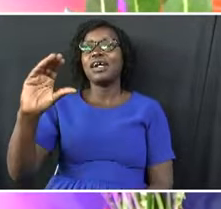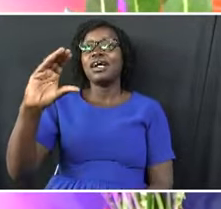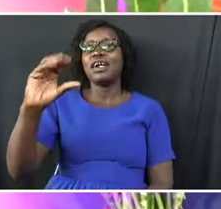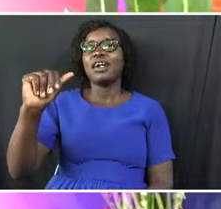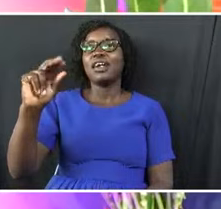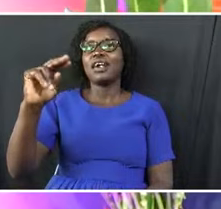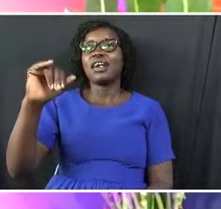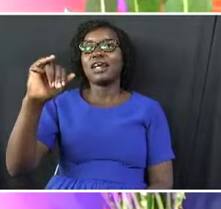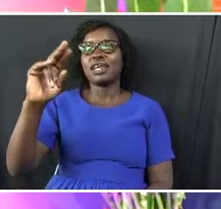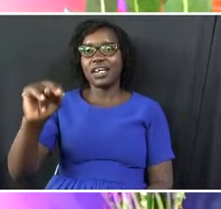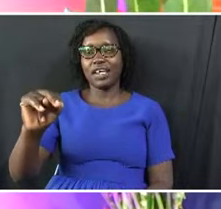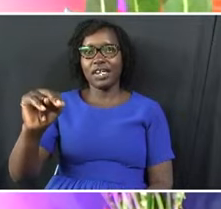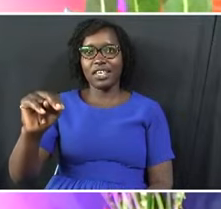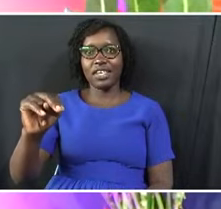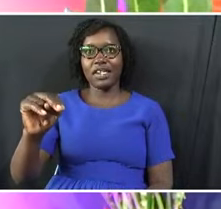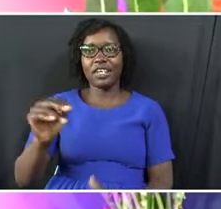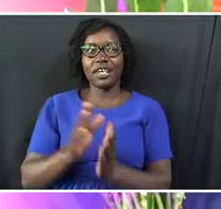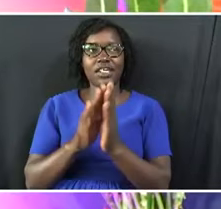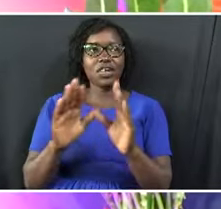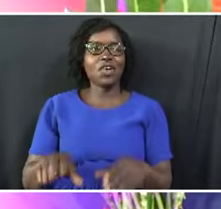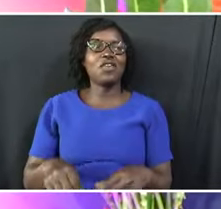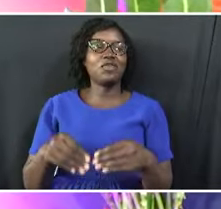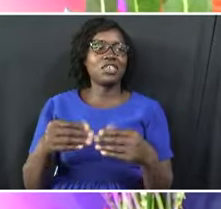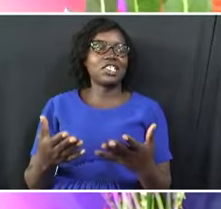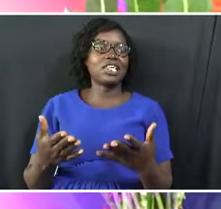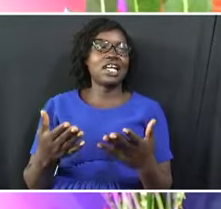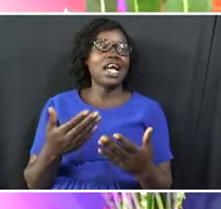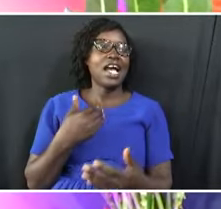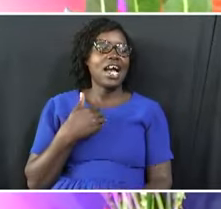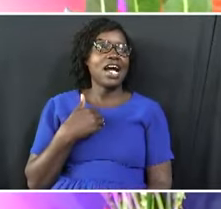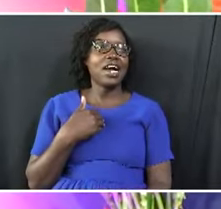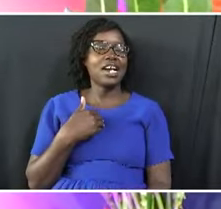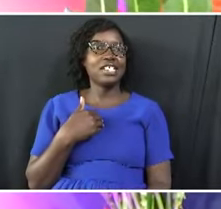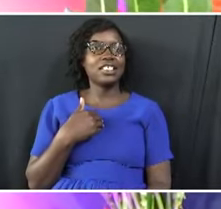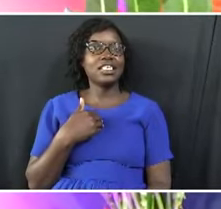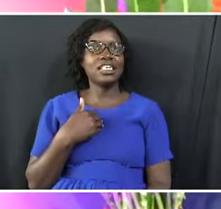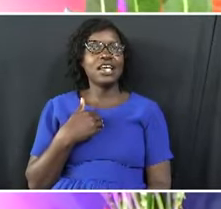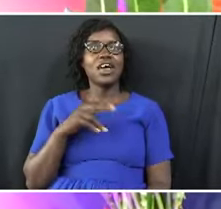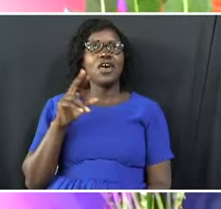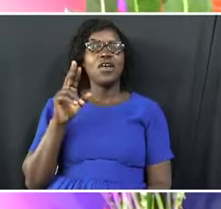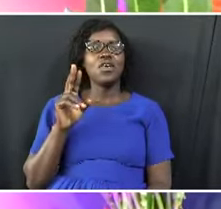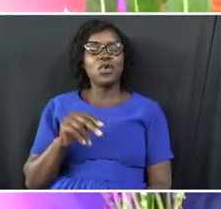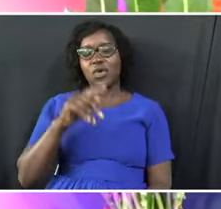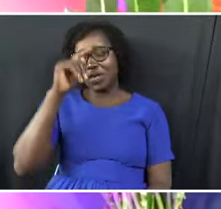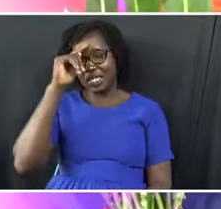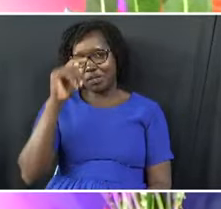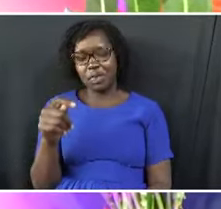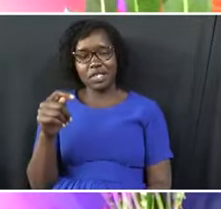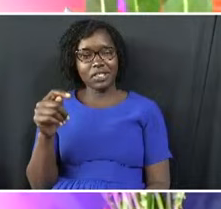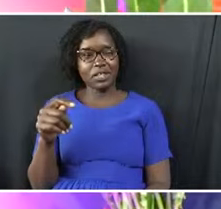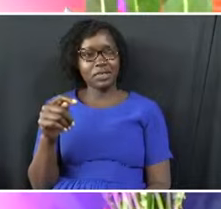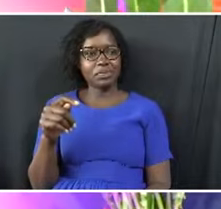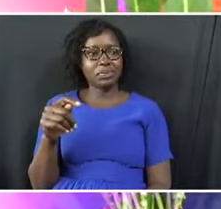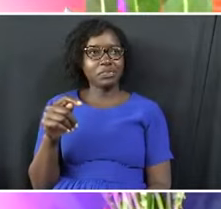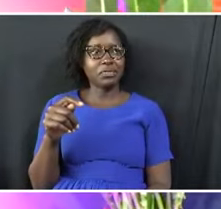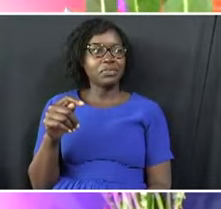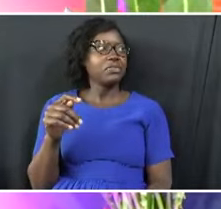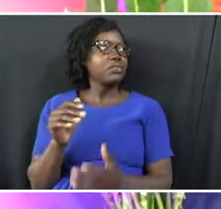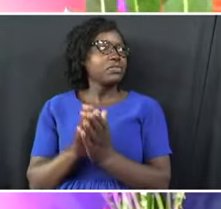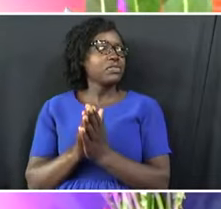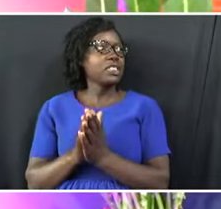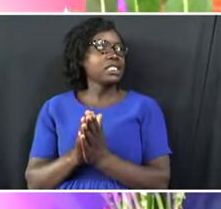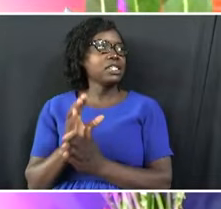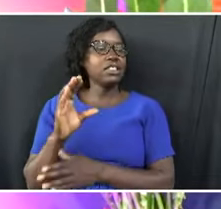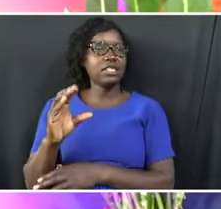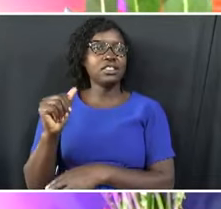his offering, he had no respect. And Cain